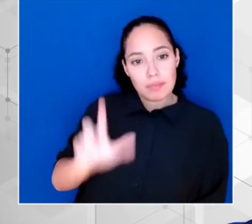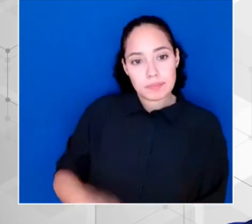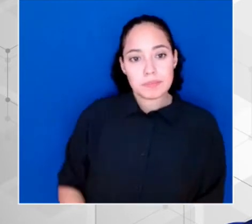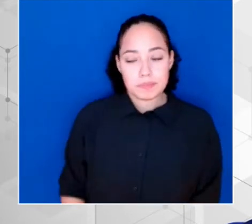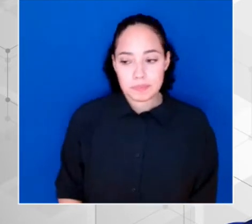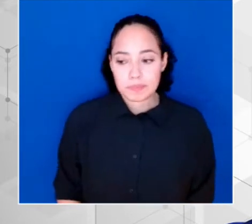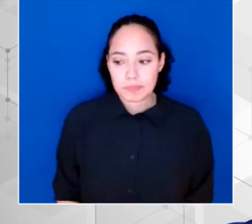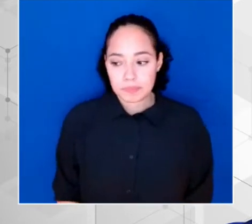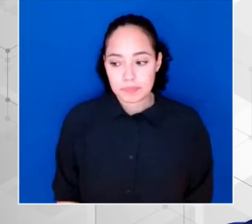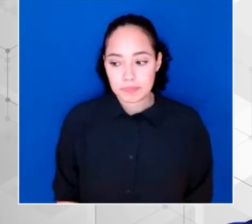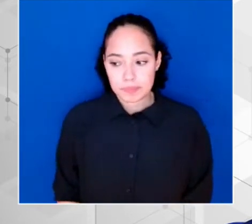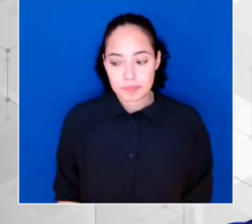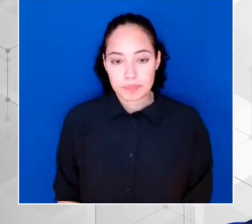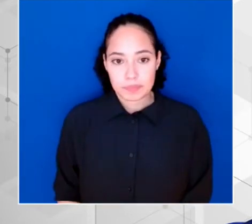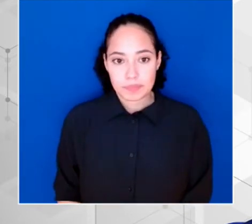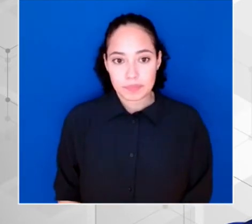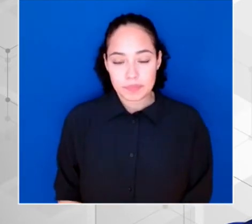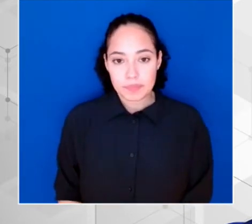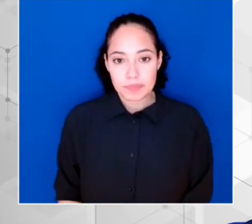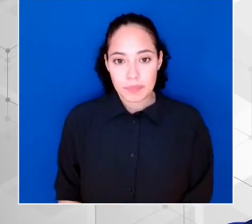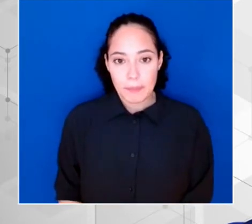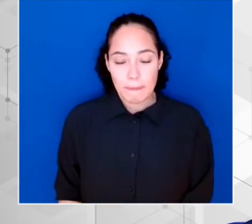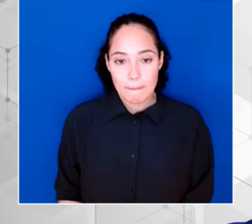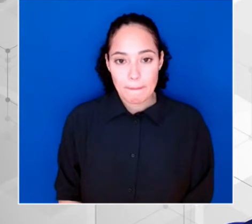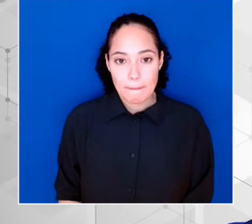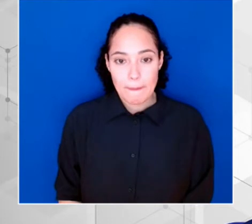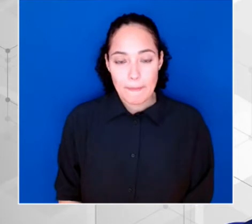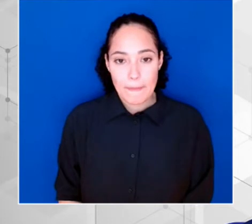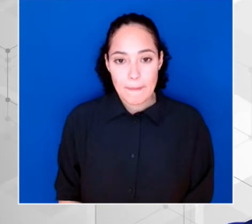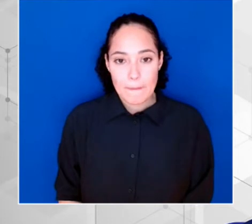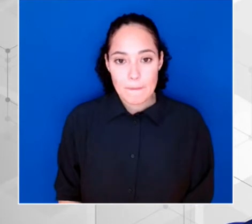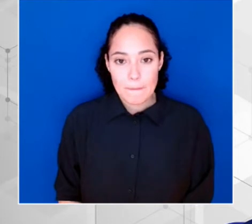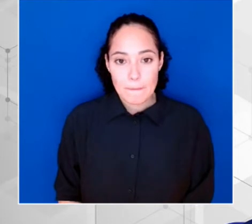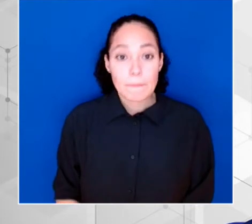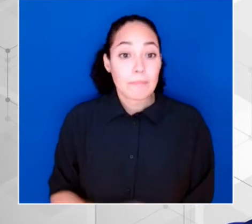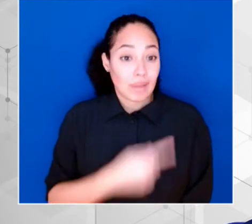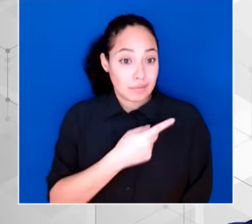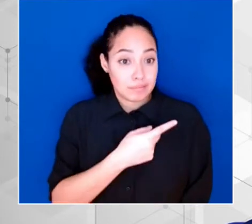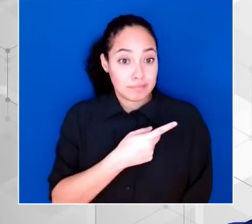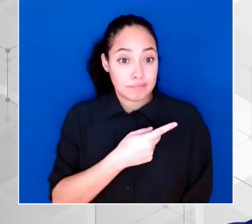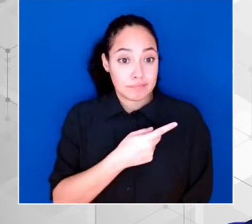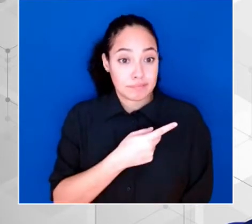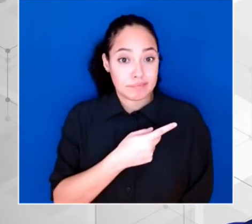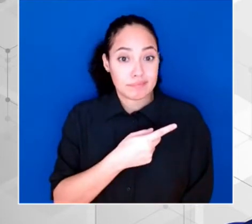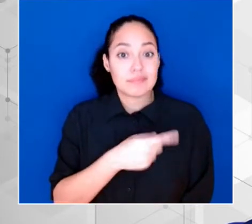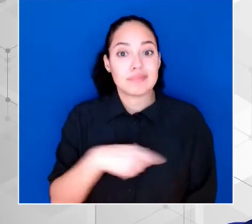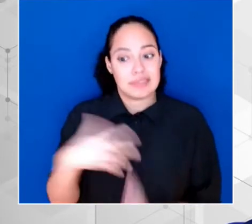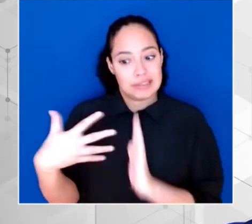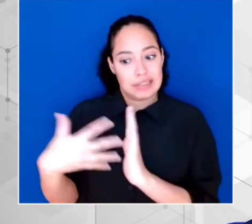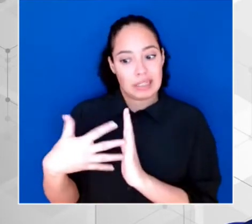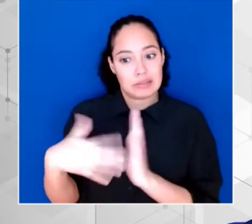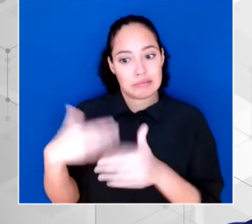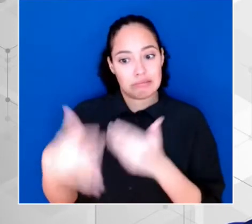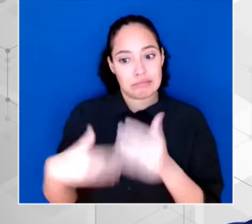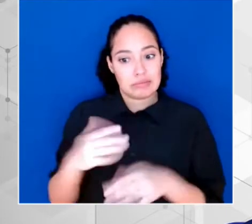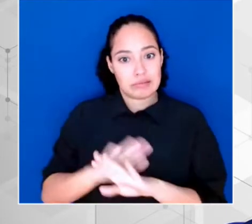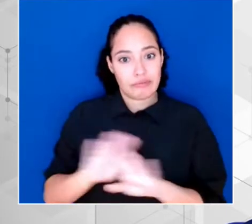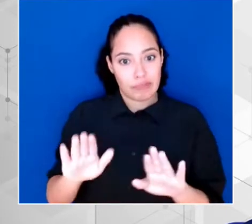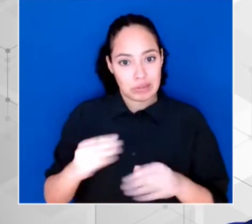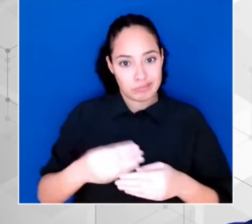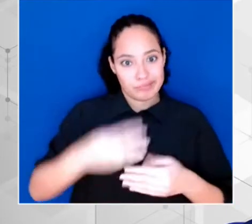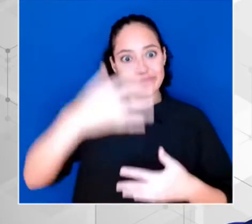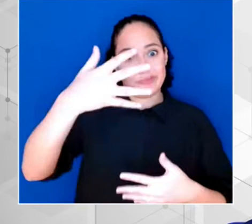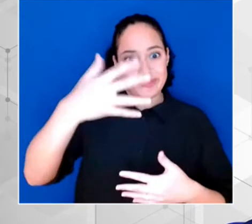And in this case, pretty similar results that Axe. You have what is the